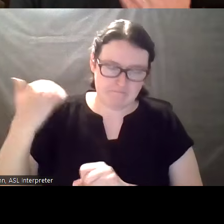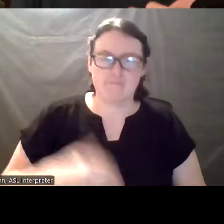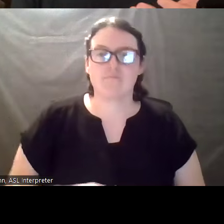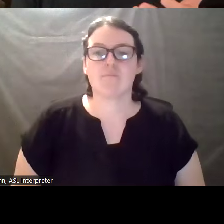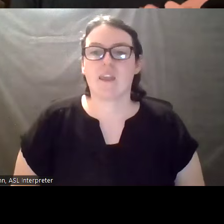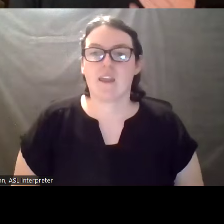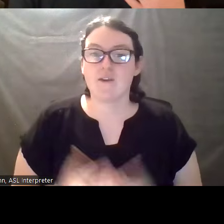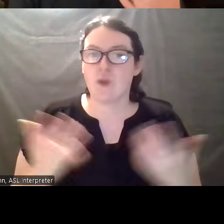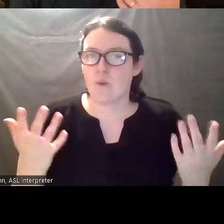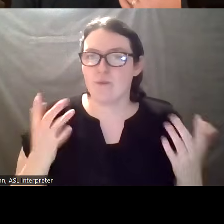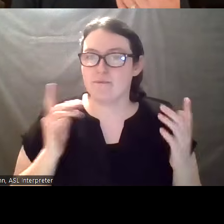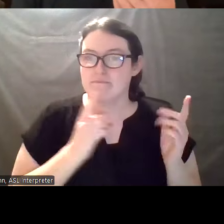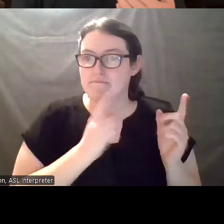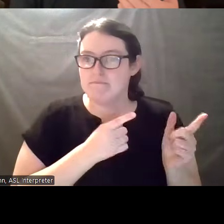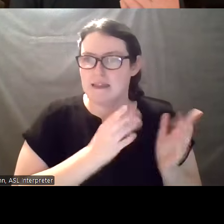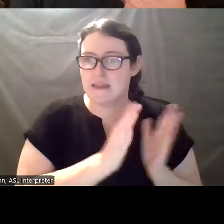What is this book?